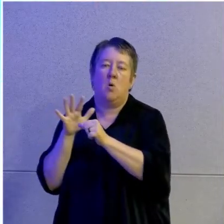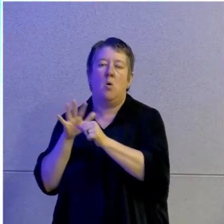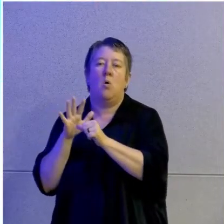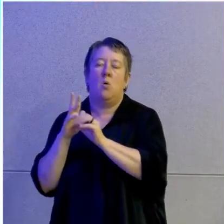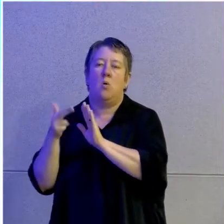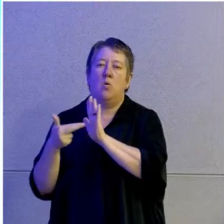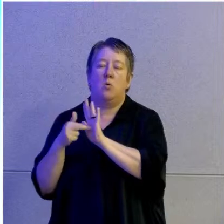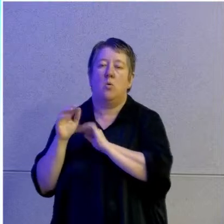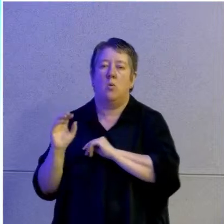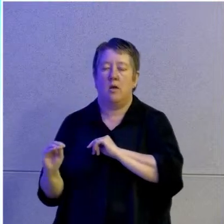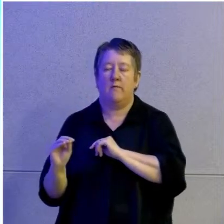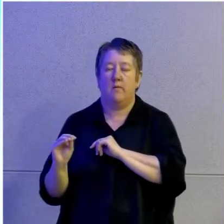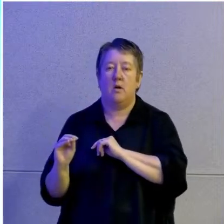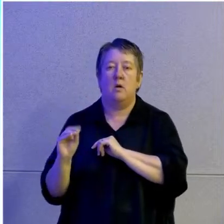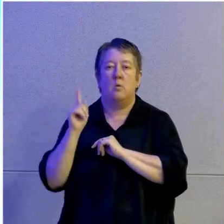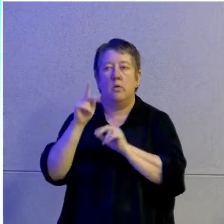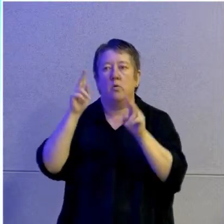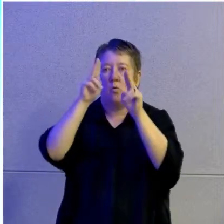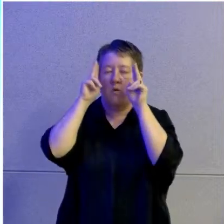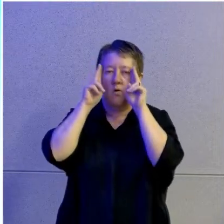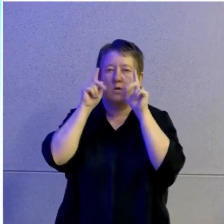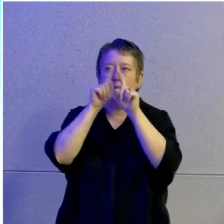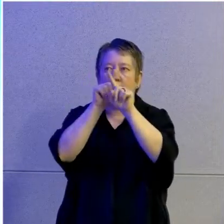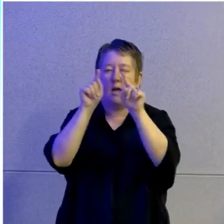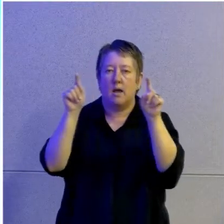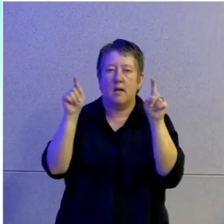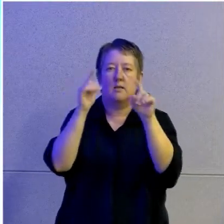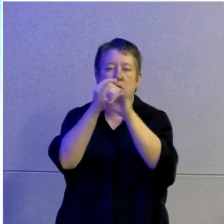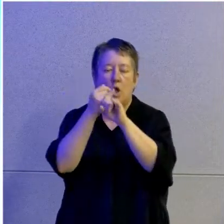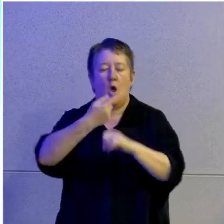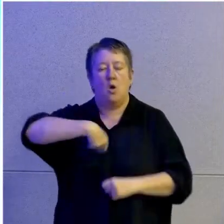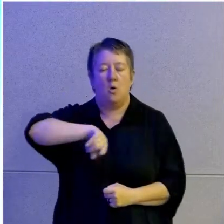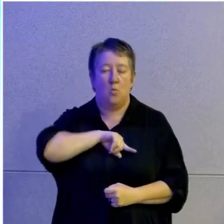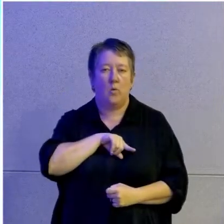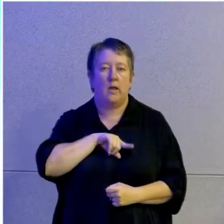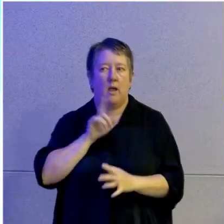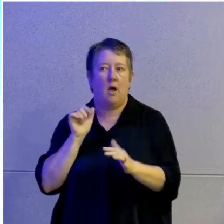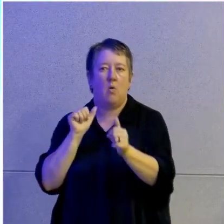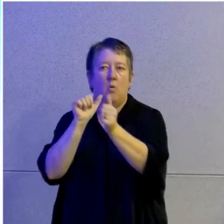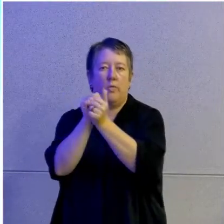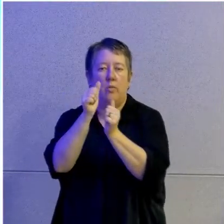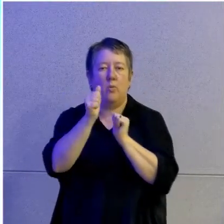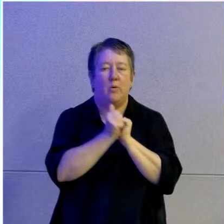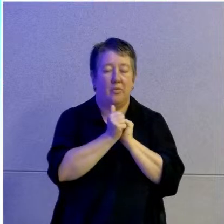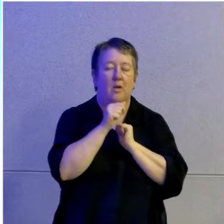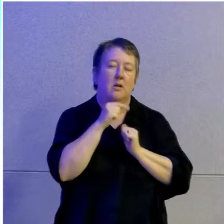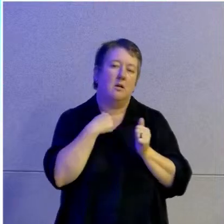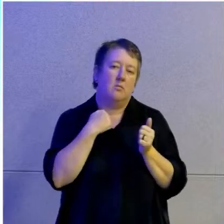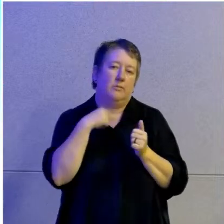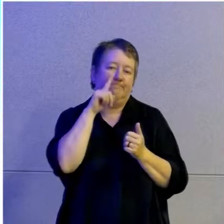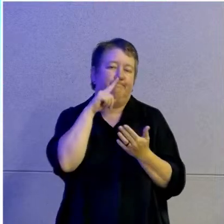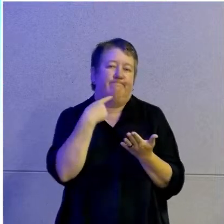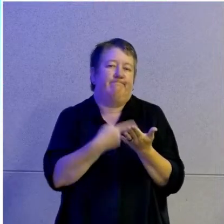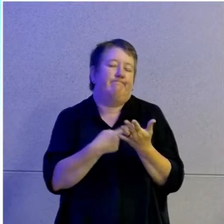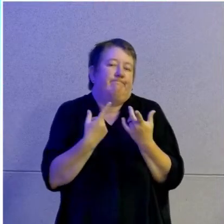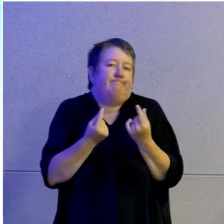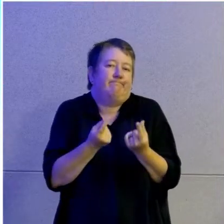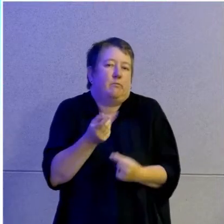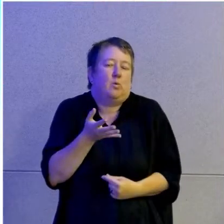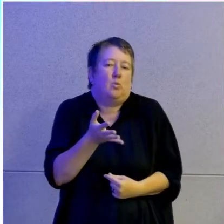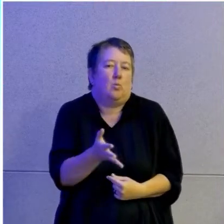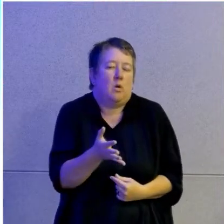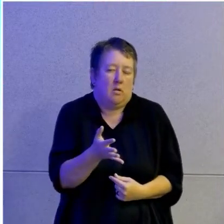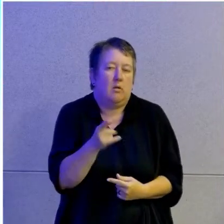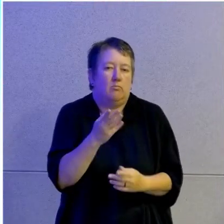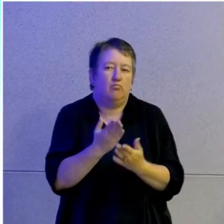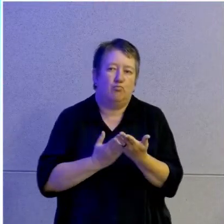with our institutions of higher learning, we strongly believe that is what we are going to do, and we are going to make